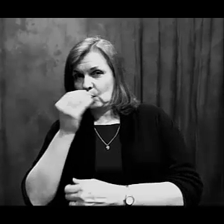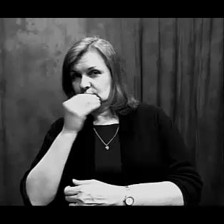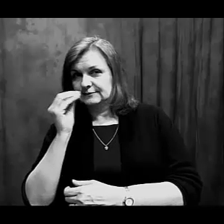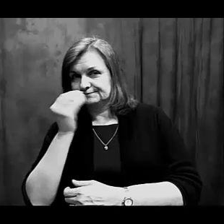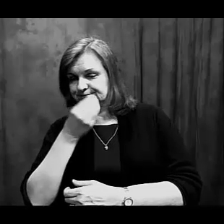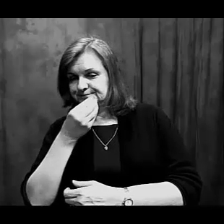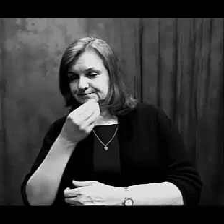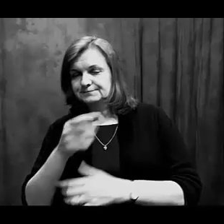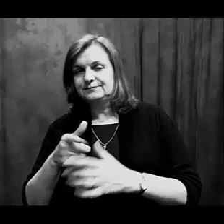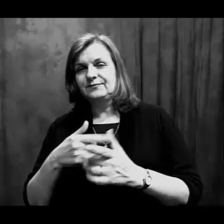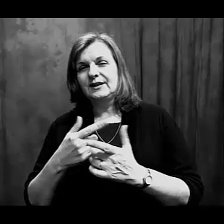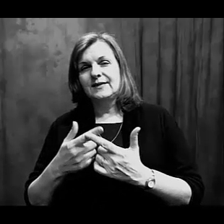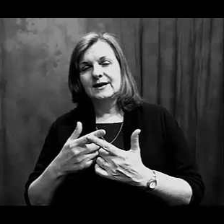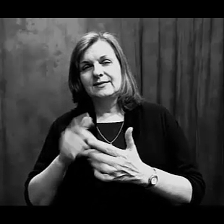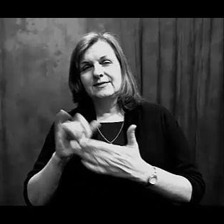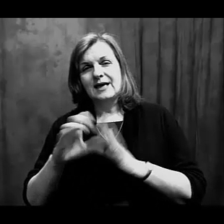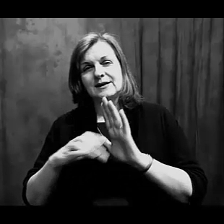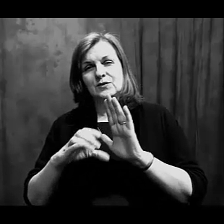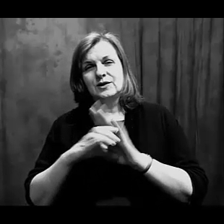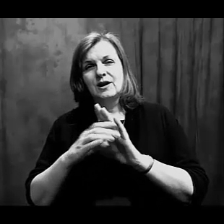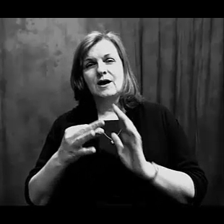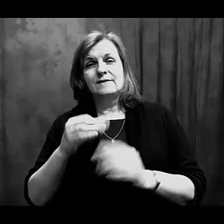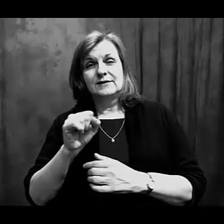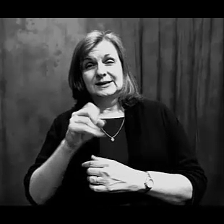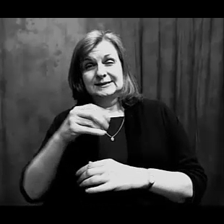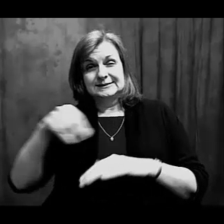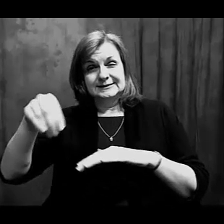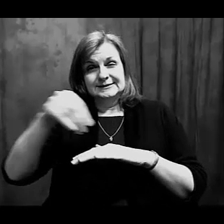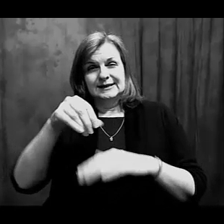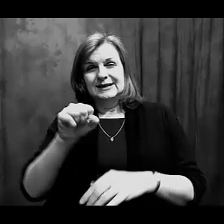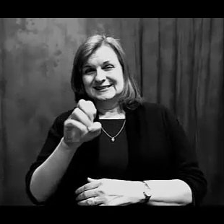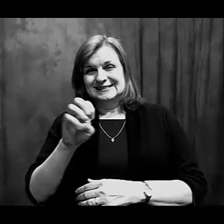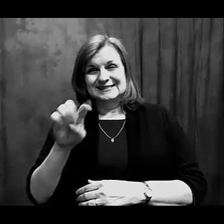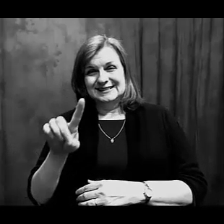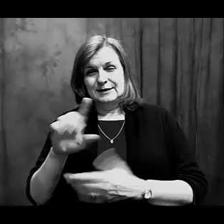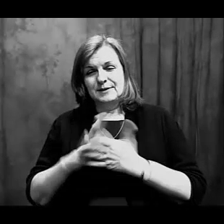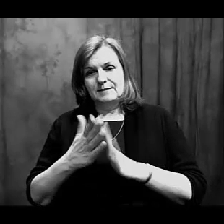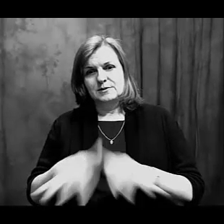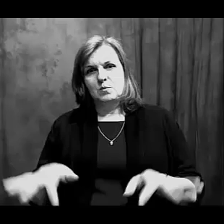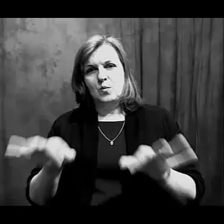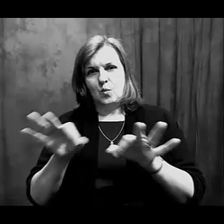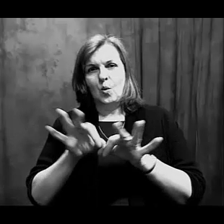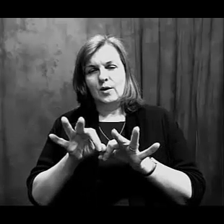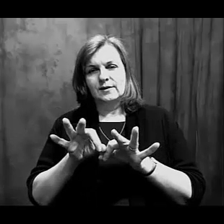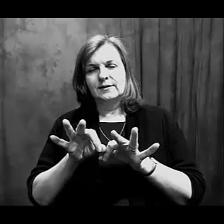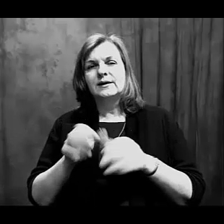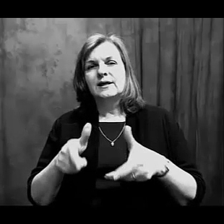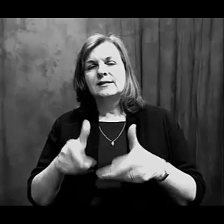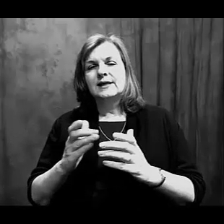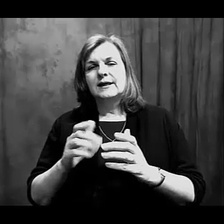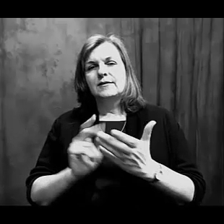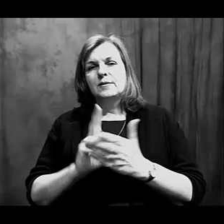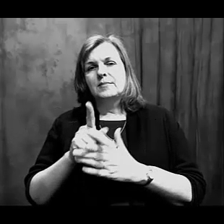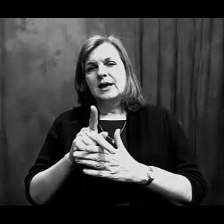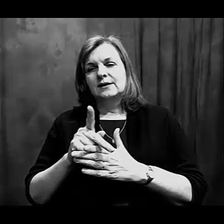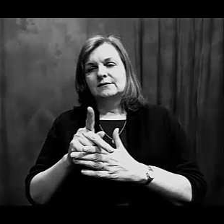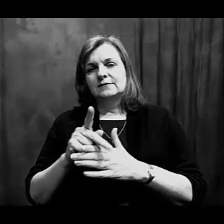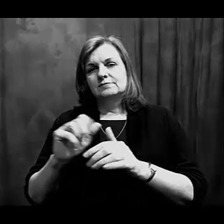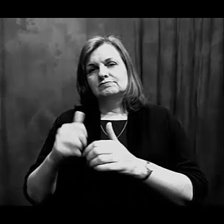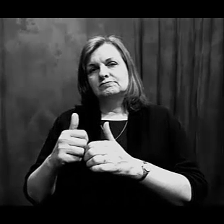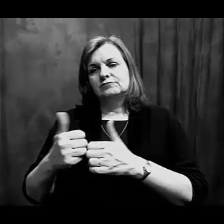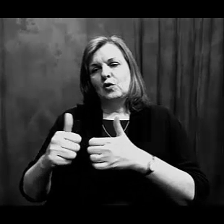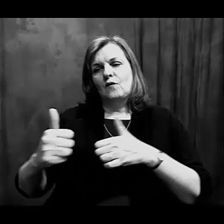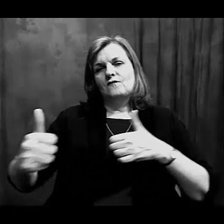plants. So that distinguishing feature of a seed then becomes very important for moving these plants